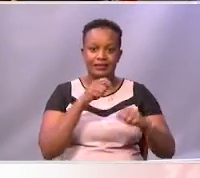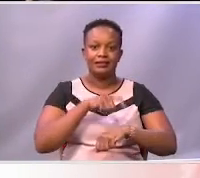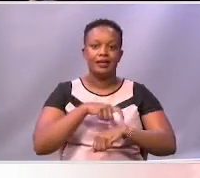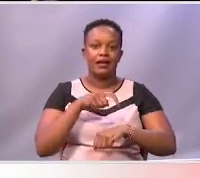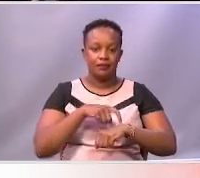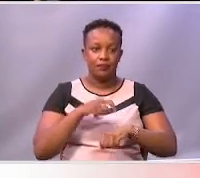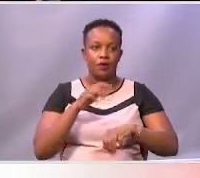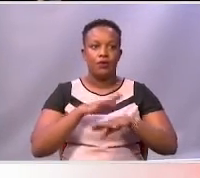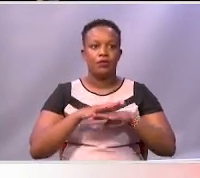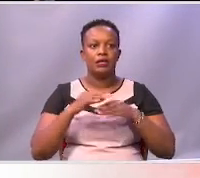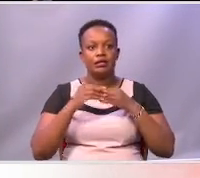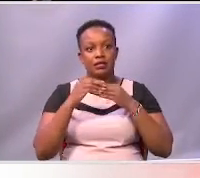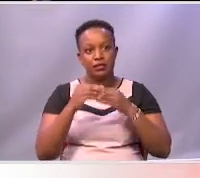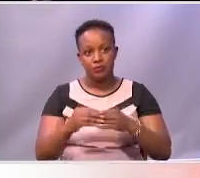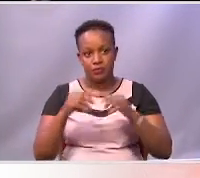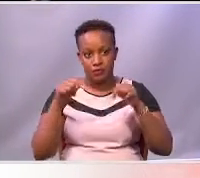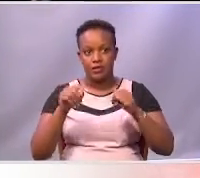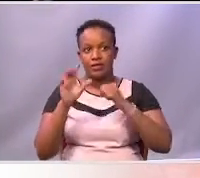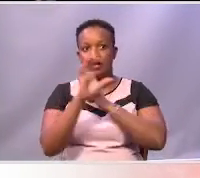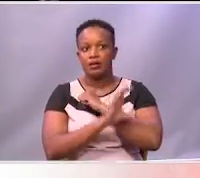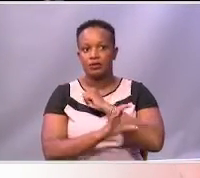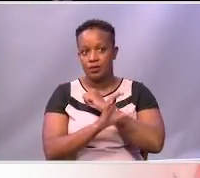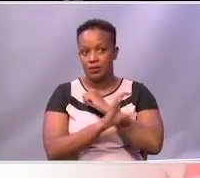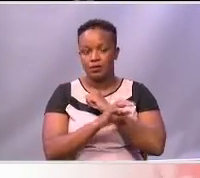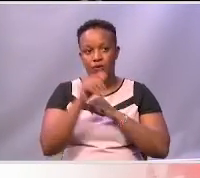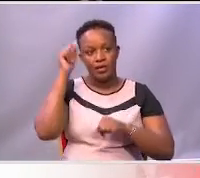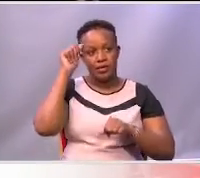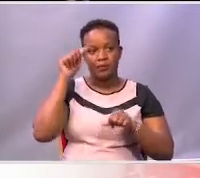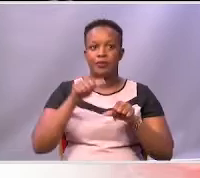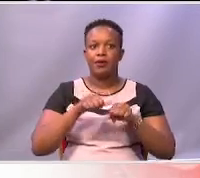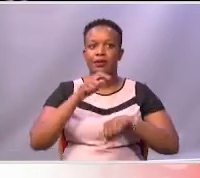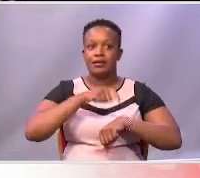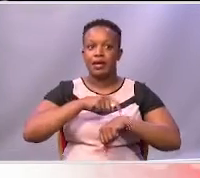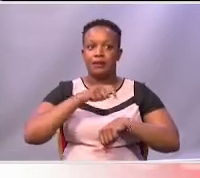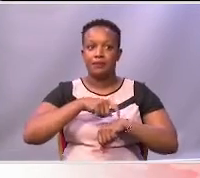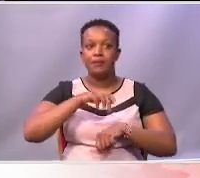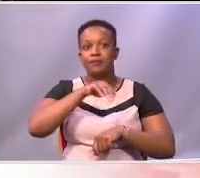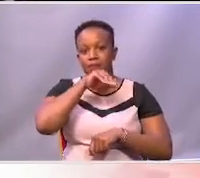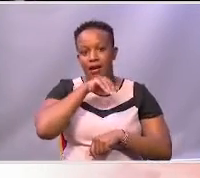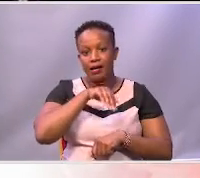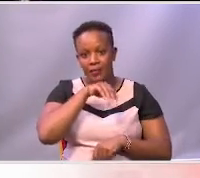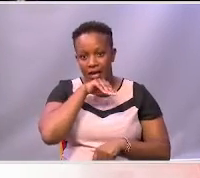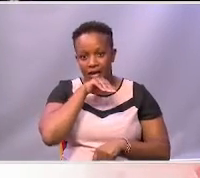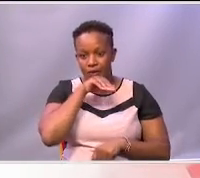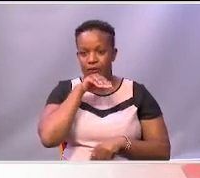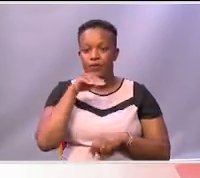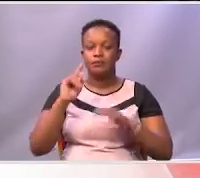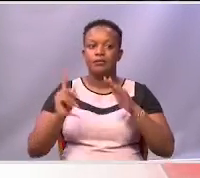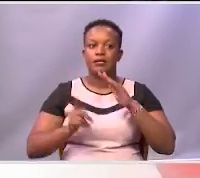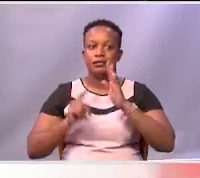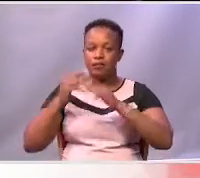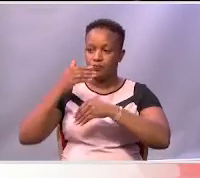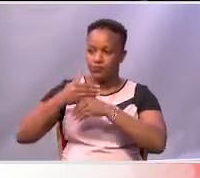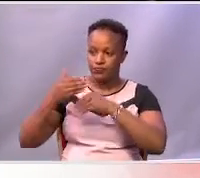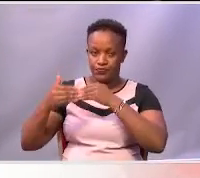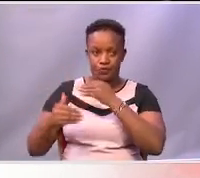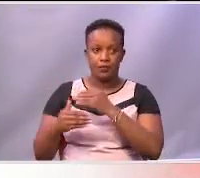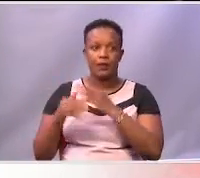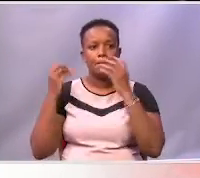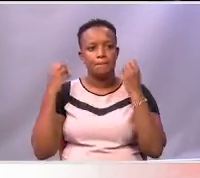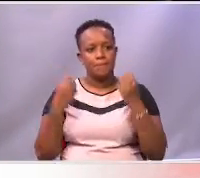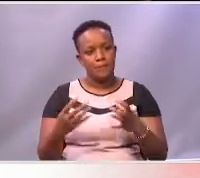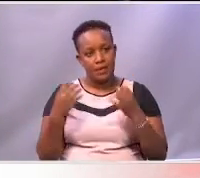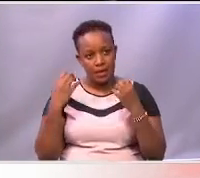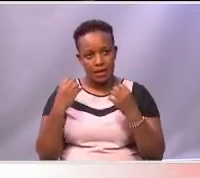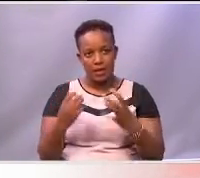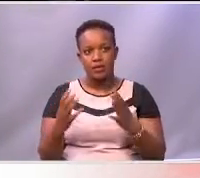kanisa hili. We remember when Baba was the minister of infrastructure, a kilometer of roads was